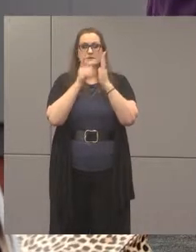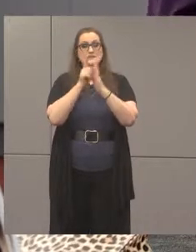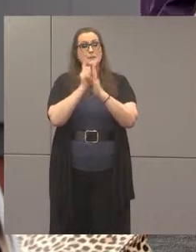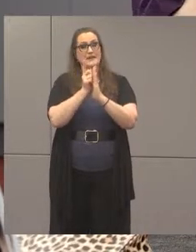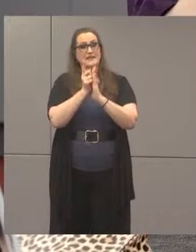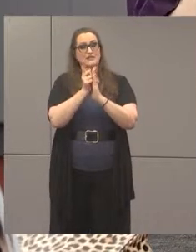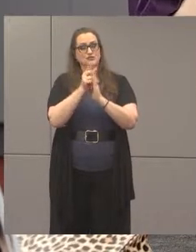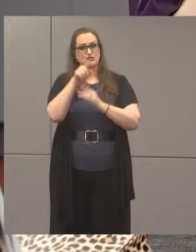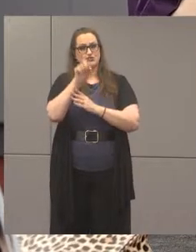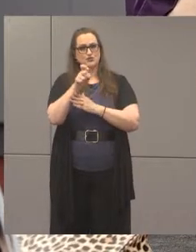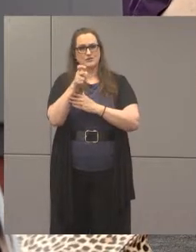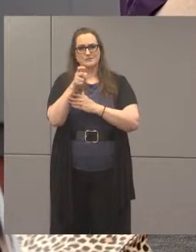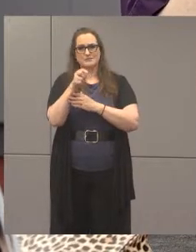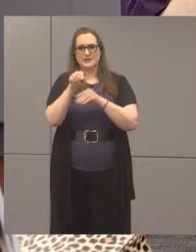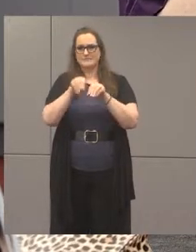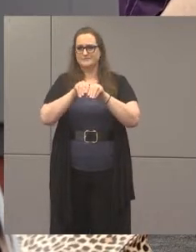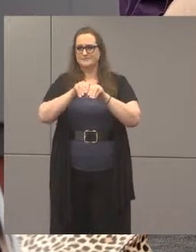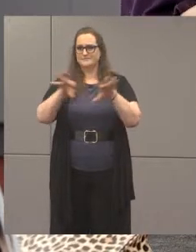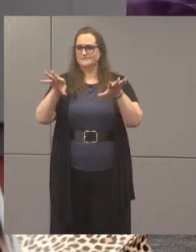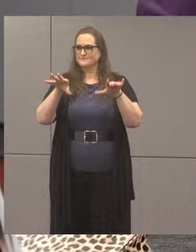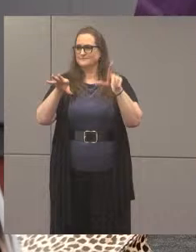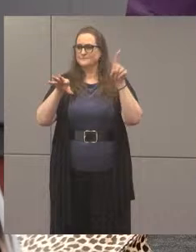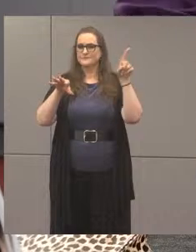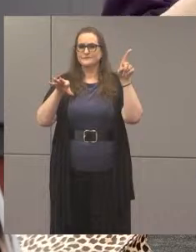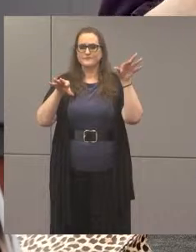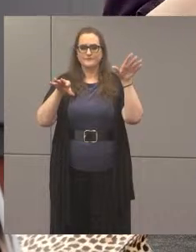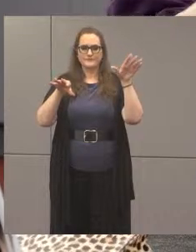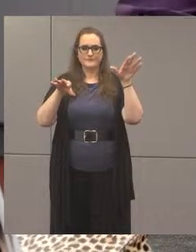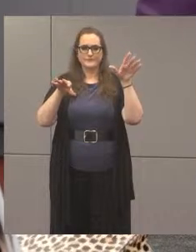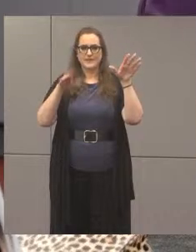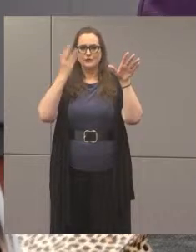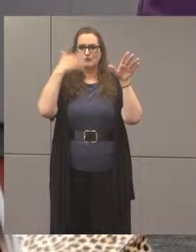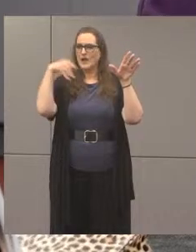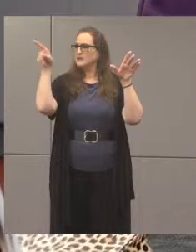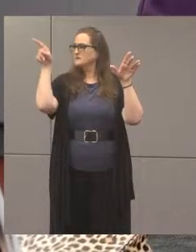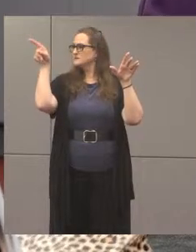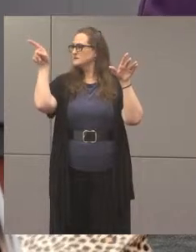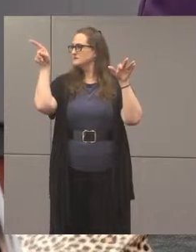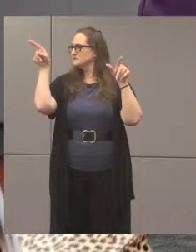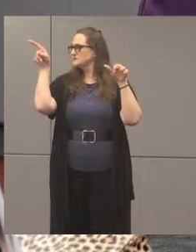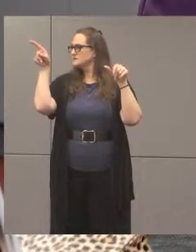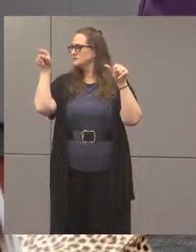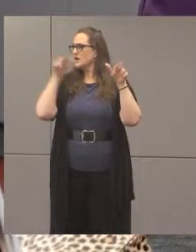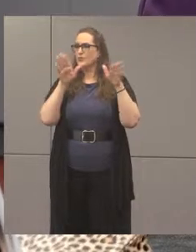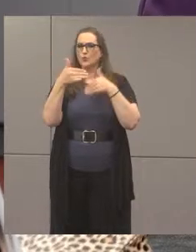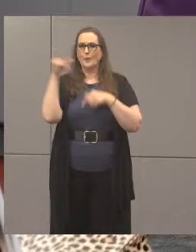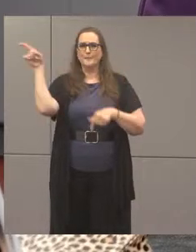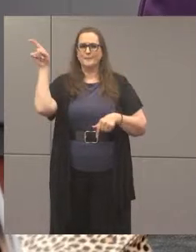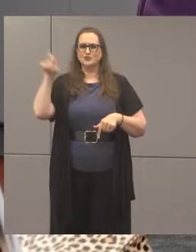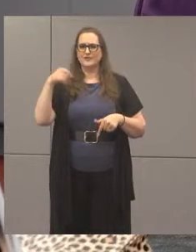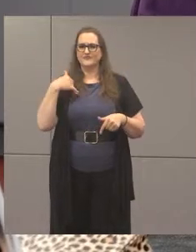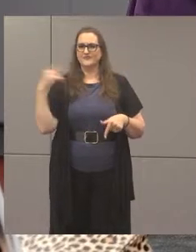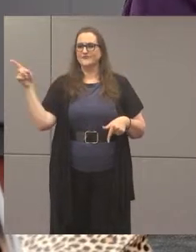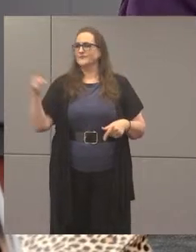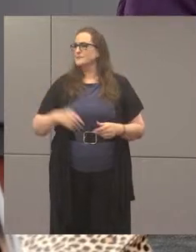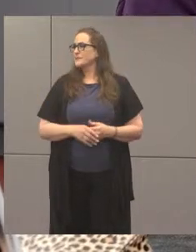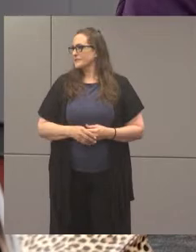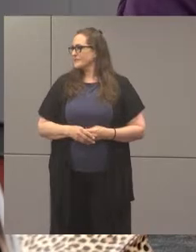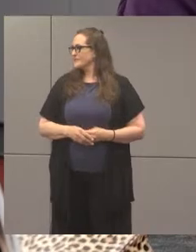minutes should be out in the front of the room here. Okay,